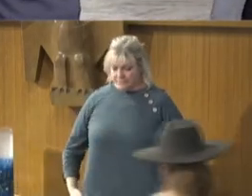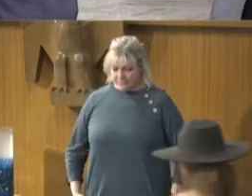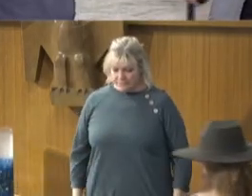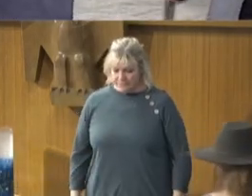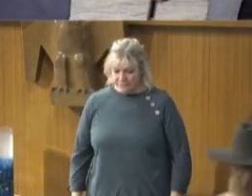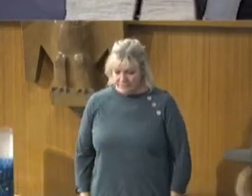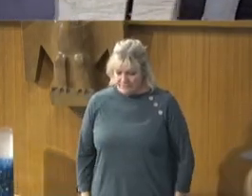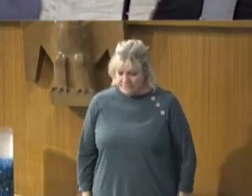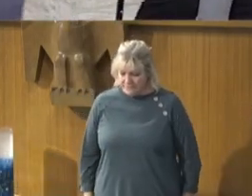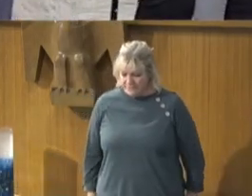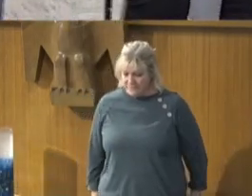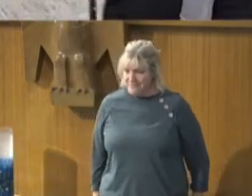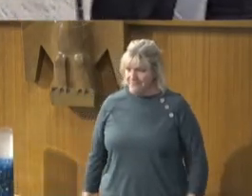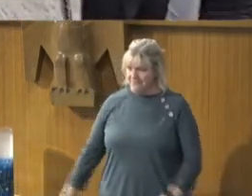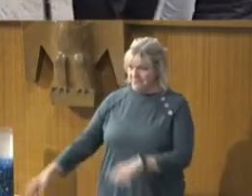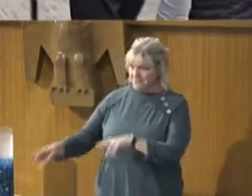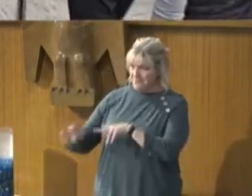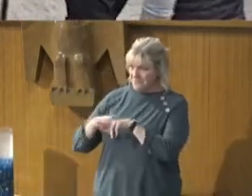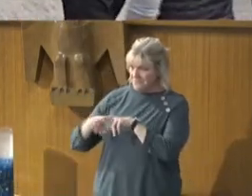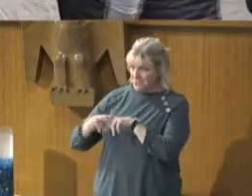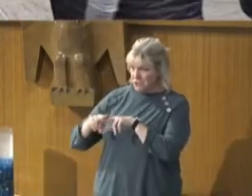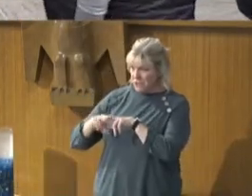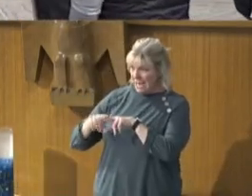Chariot's coming,